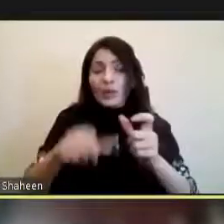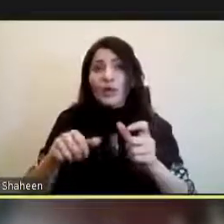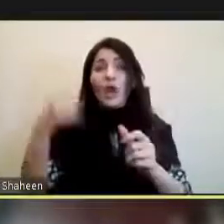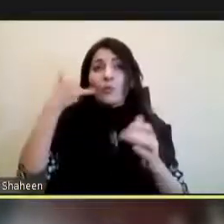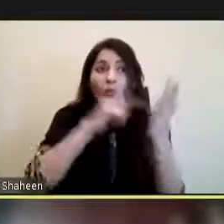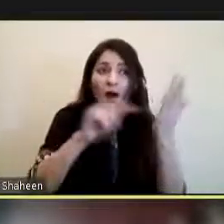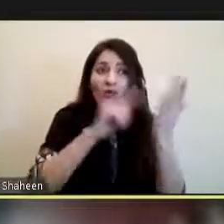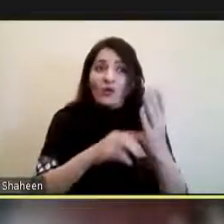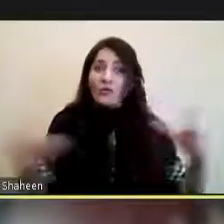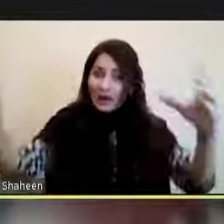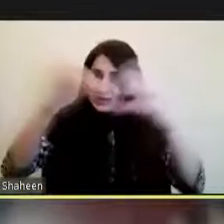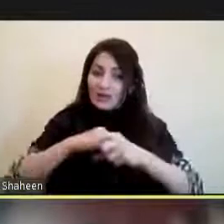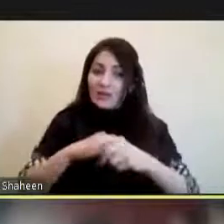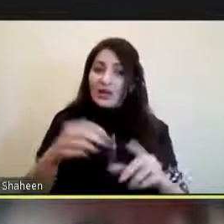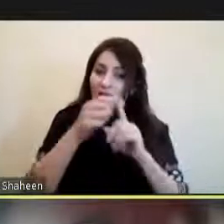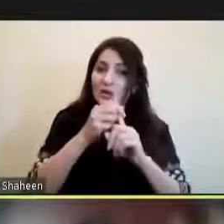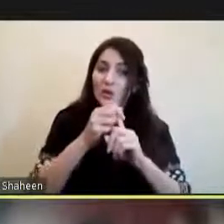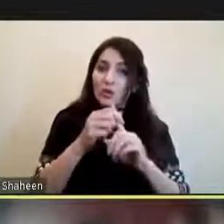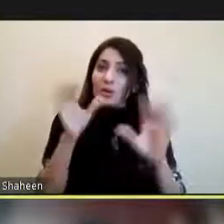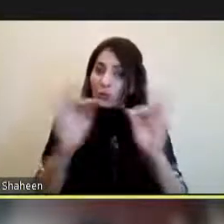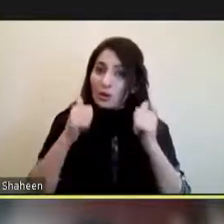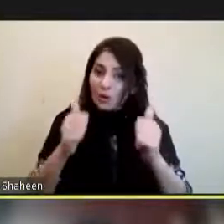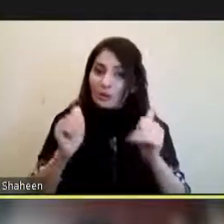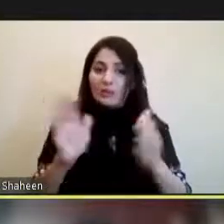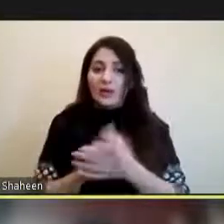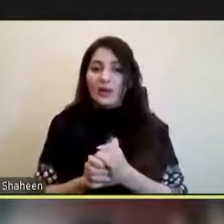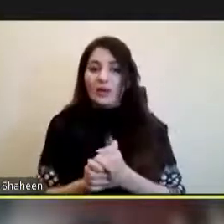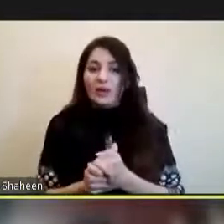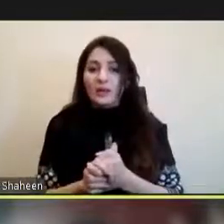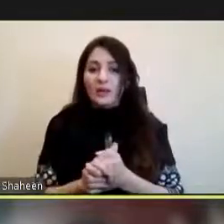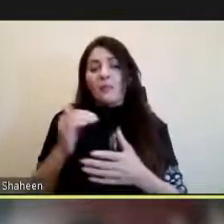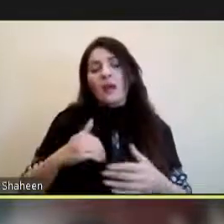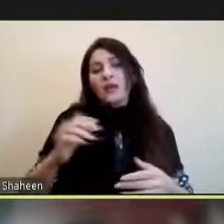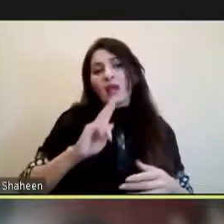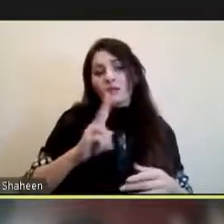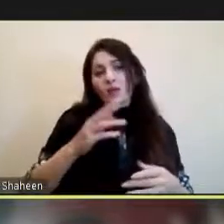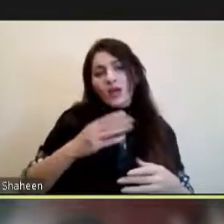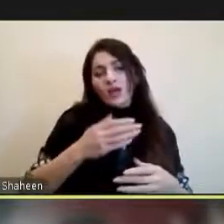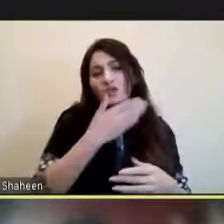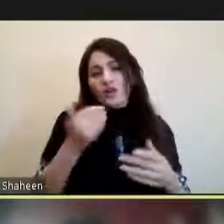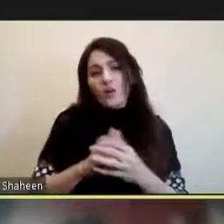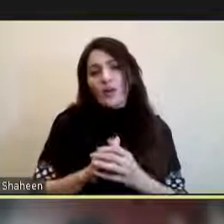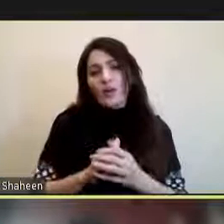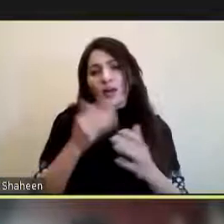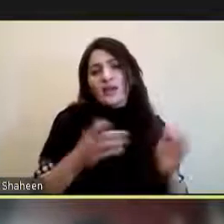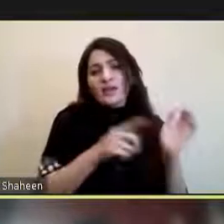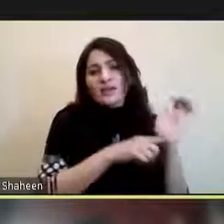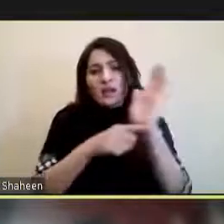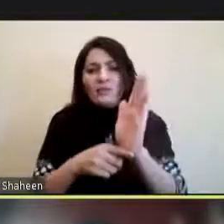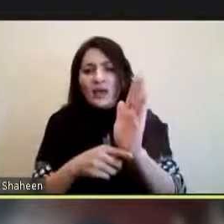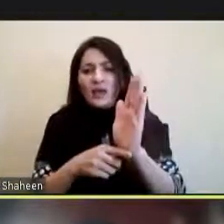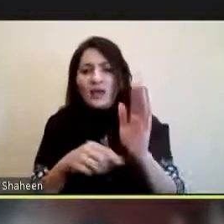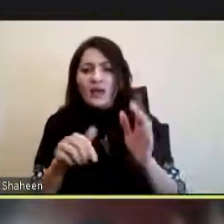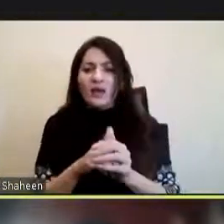published later this year. I wanted to pause here because I think this slide and this picture illustrates quite well the